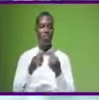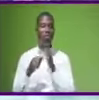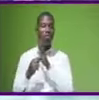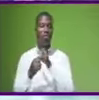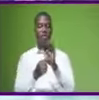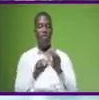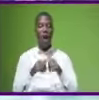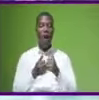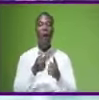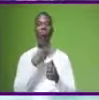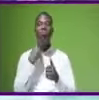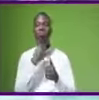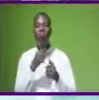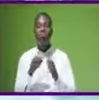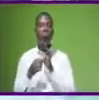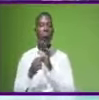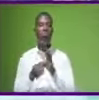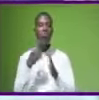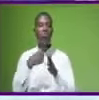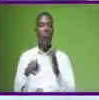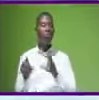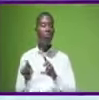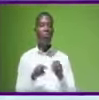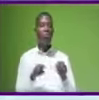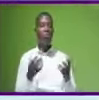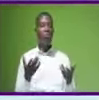better software. The young you,